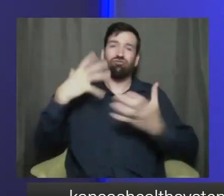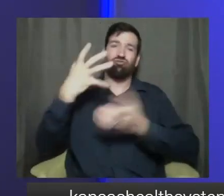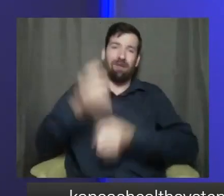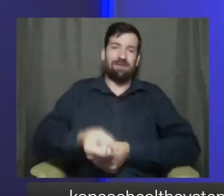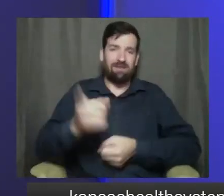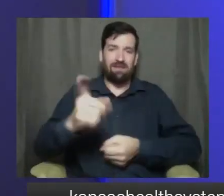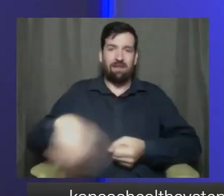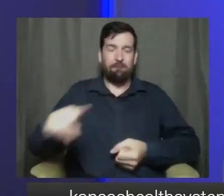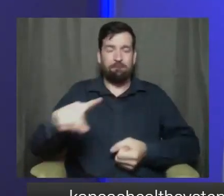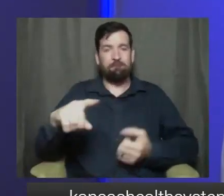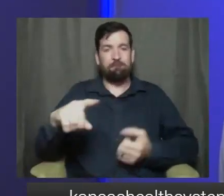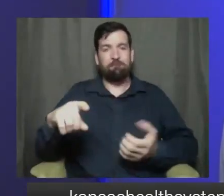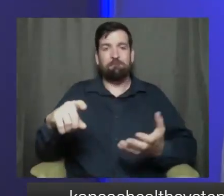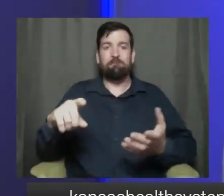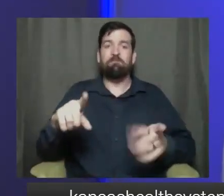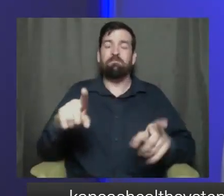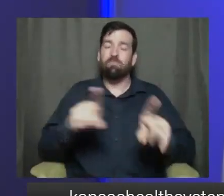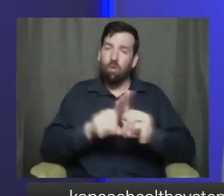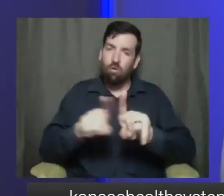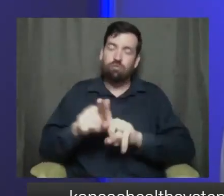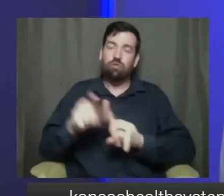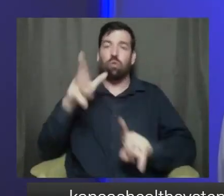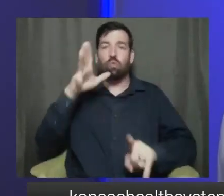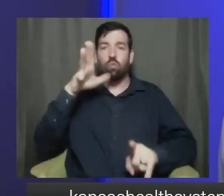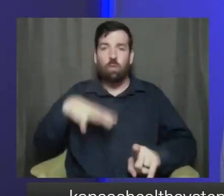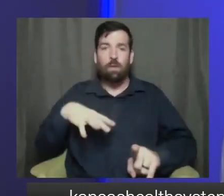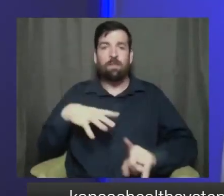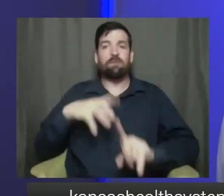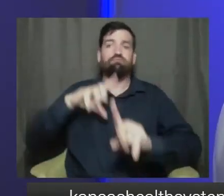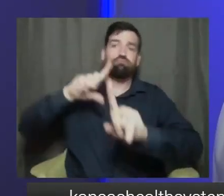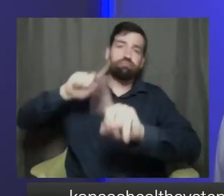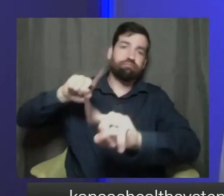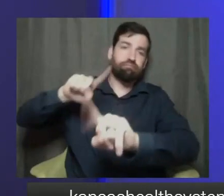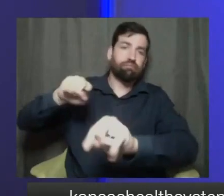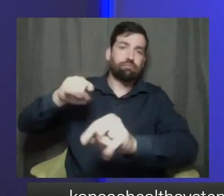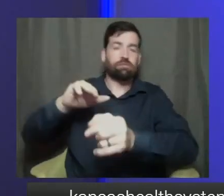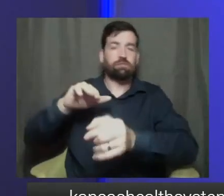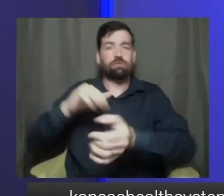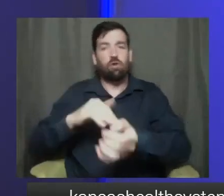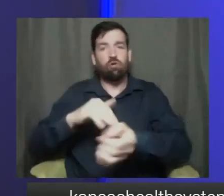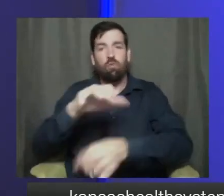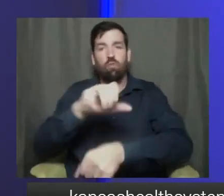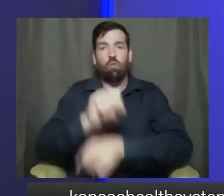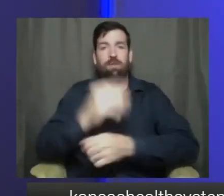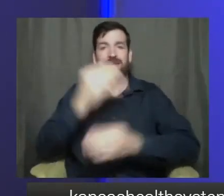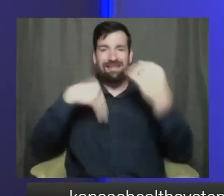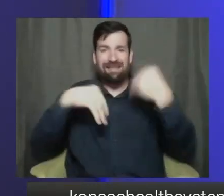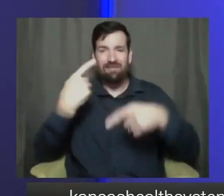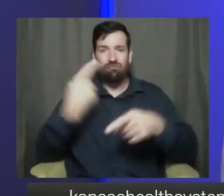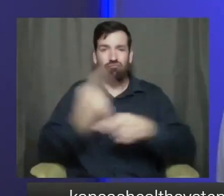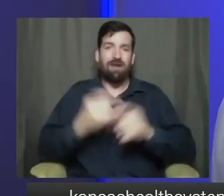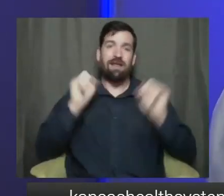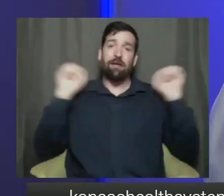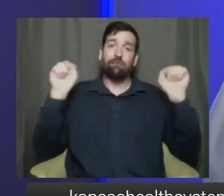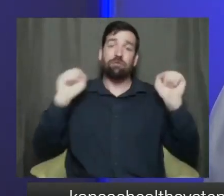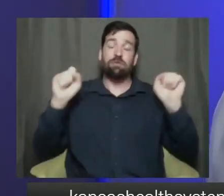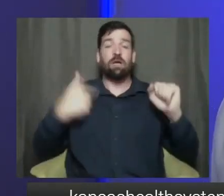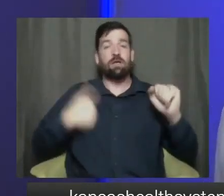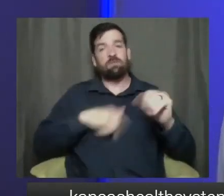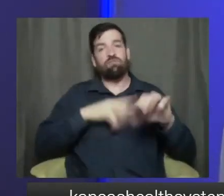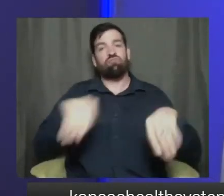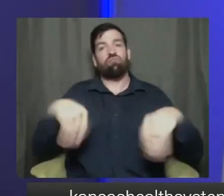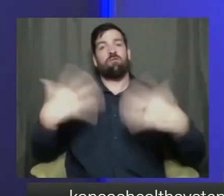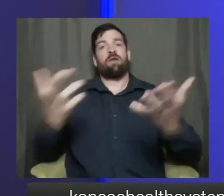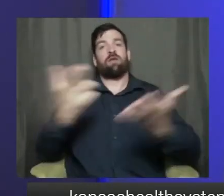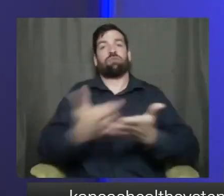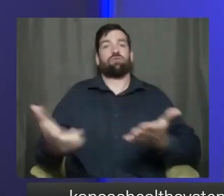help, but also that women do go to their doctor's appointment, do exercise, do eat right, and that also we provide resources that are needed so